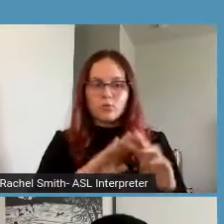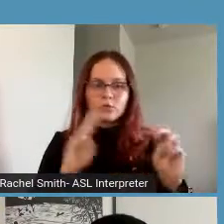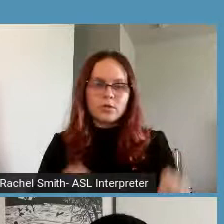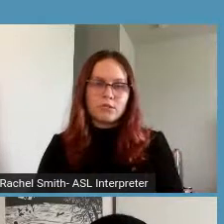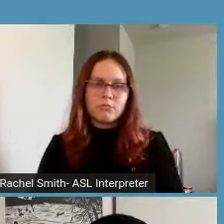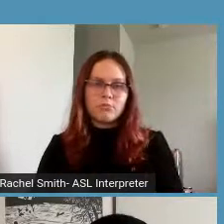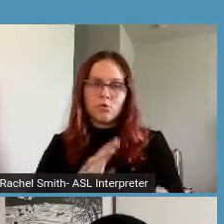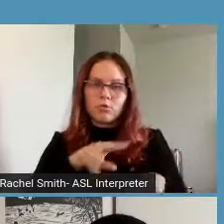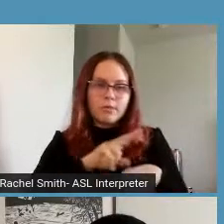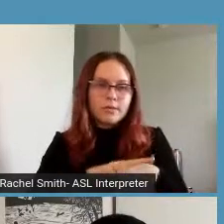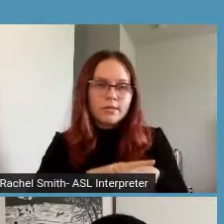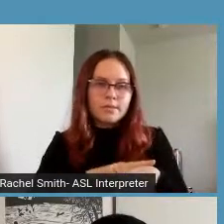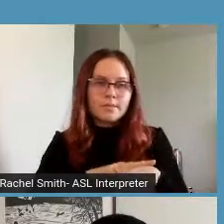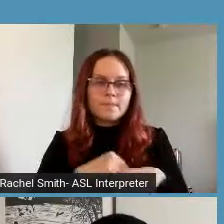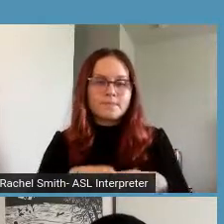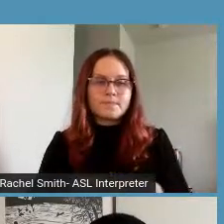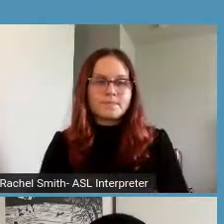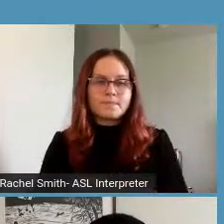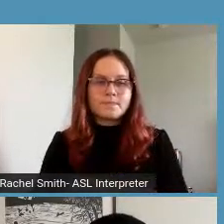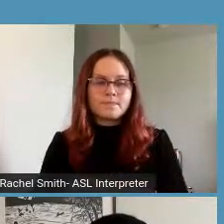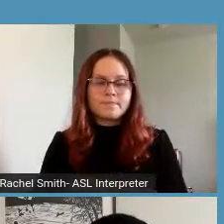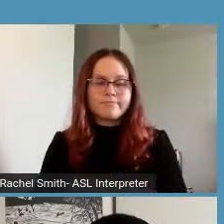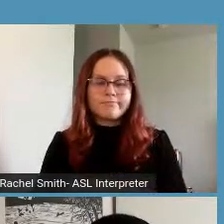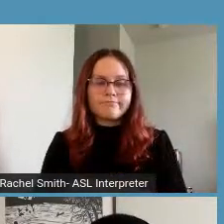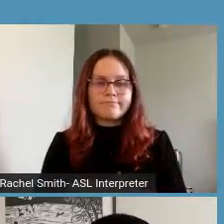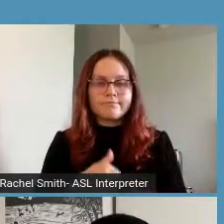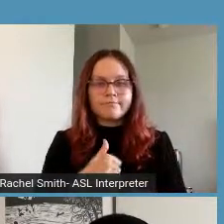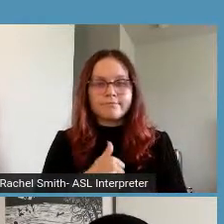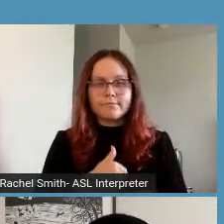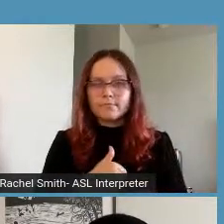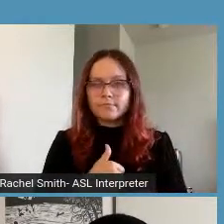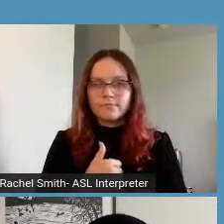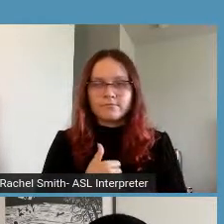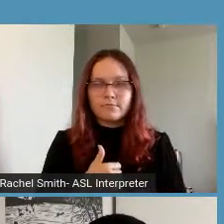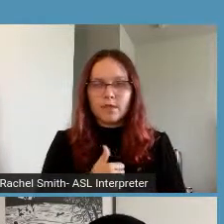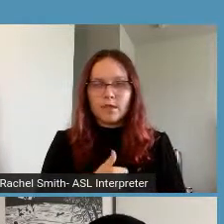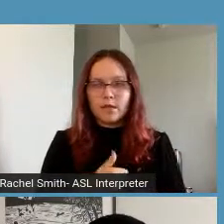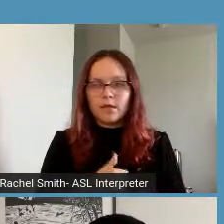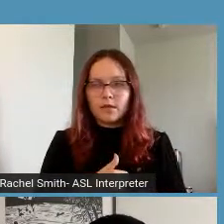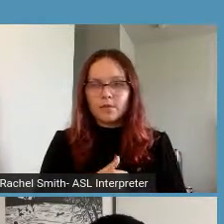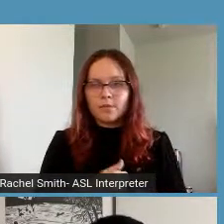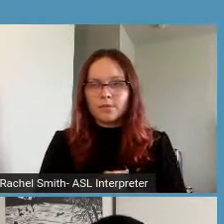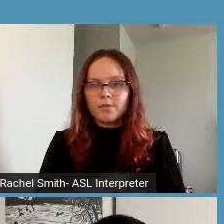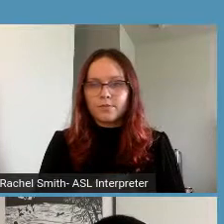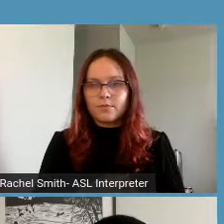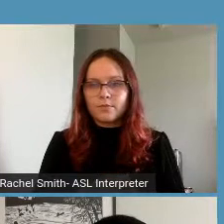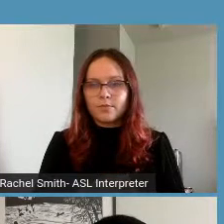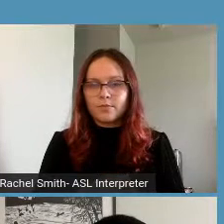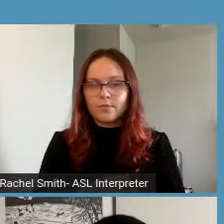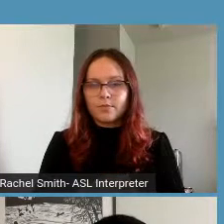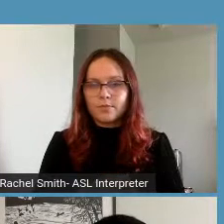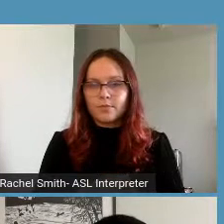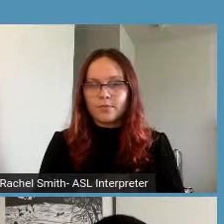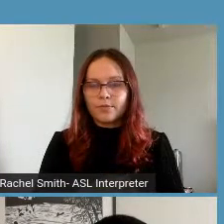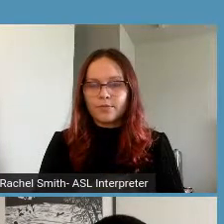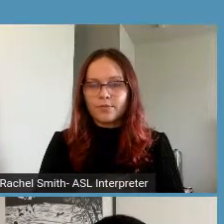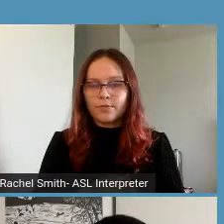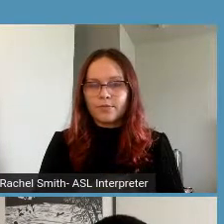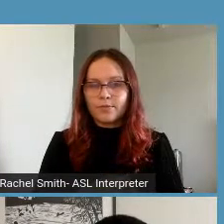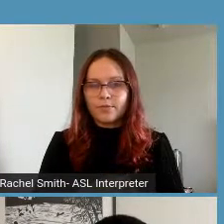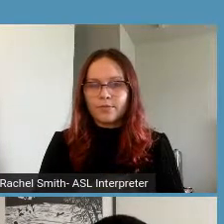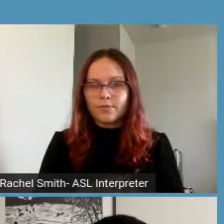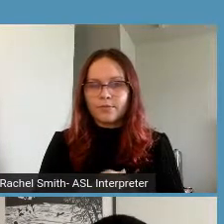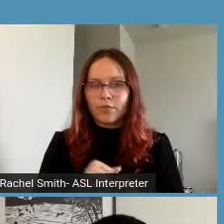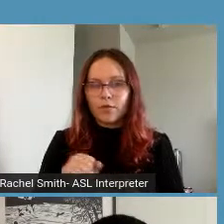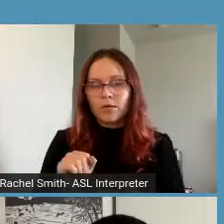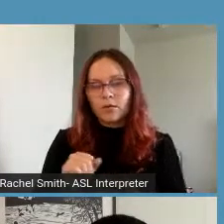audiences and helping to fill the gaps in the programming for these public libraries. So these are some of the suffrage public programs that we